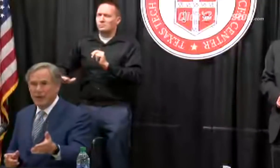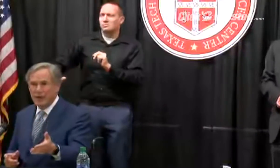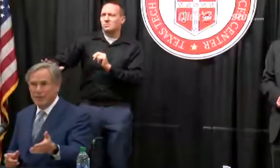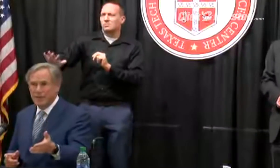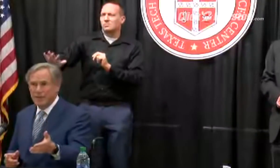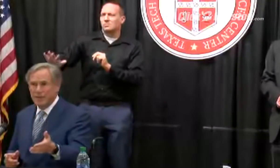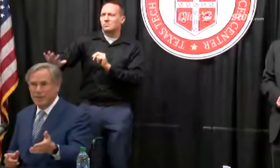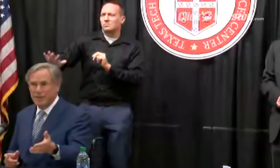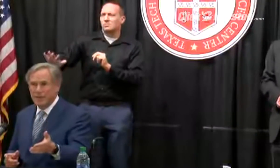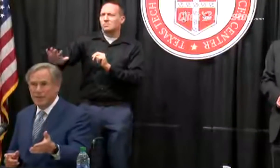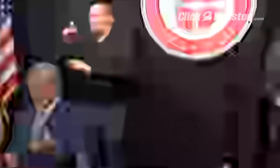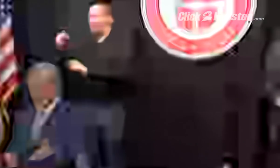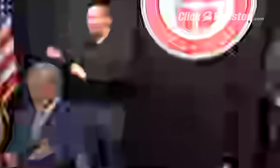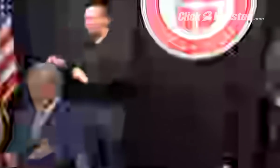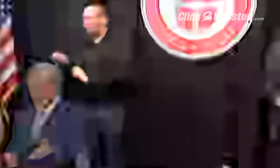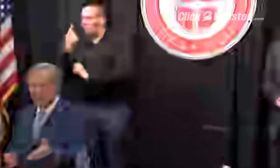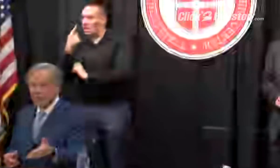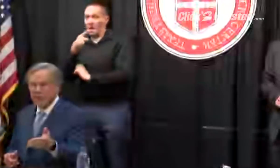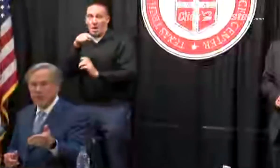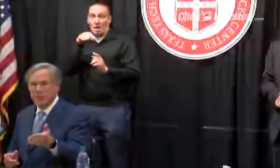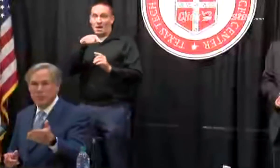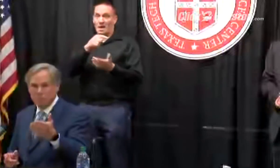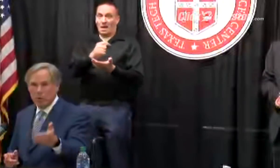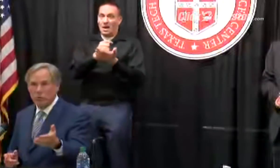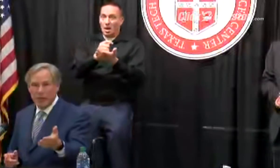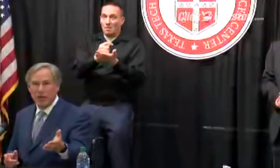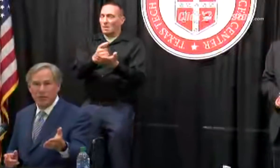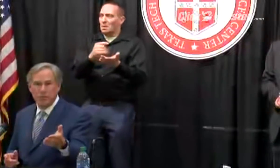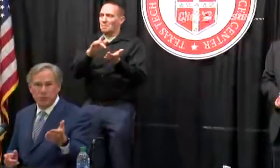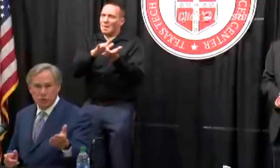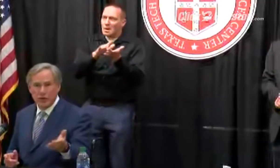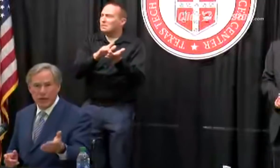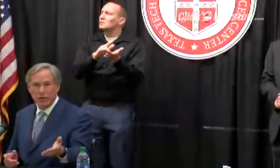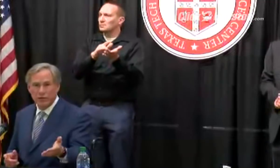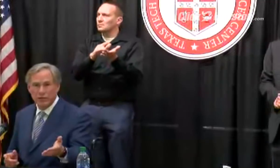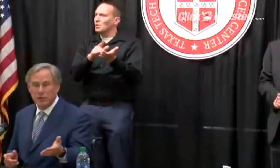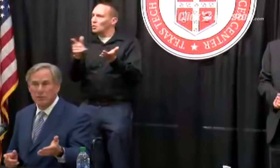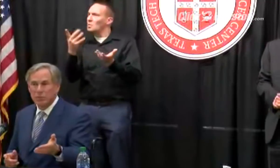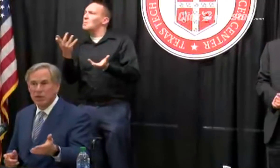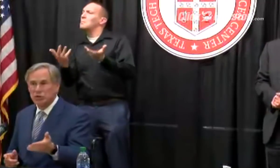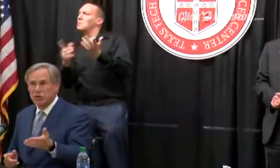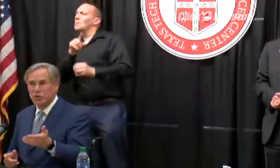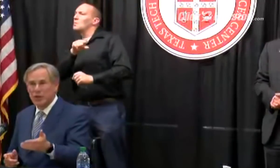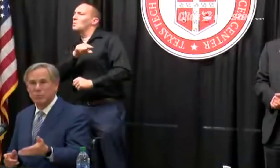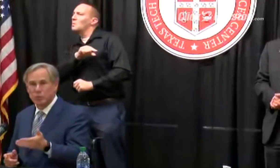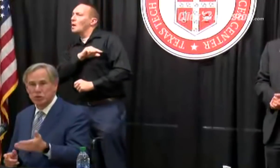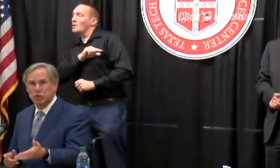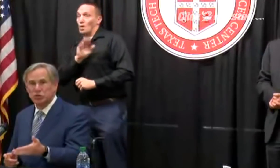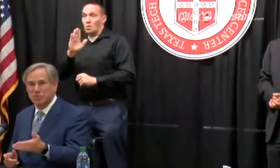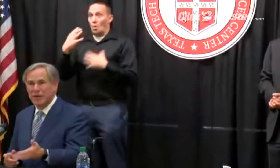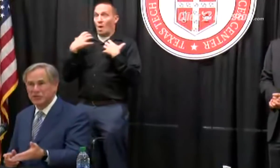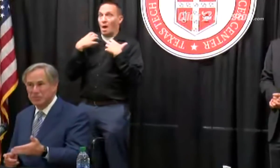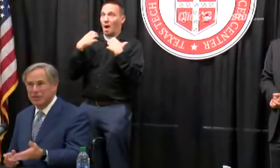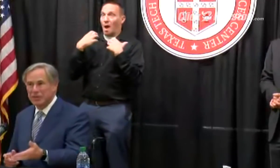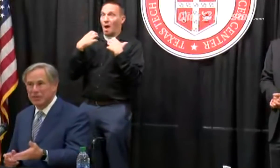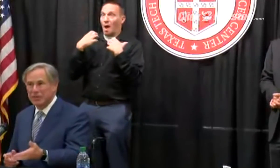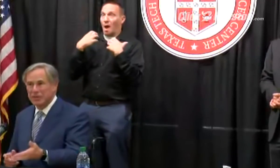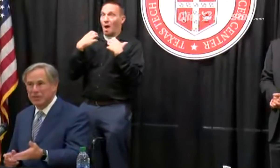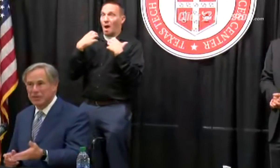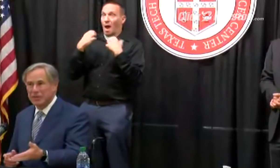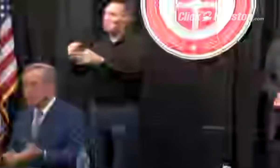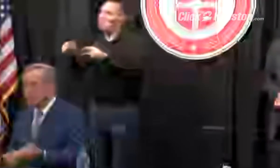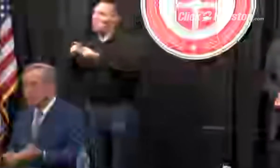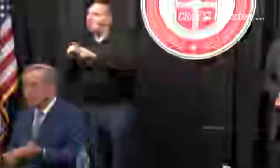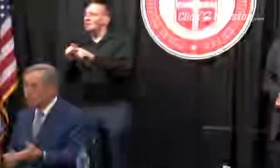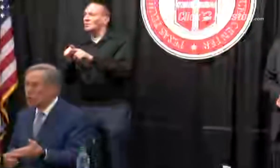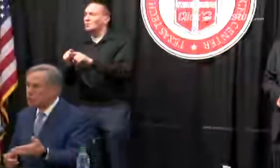qualify for this therapy that can both help your health but also help reduce the possibility